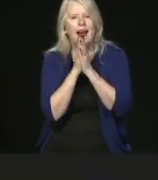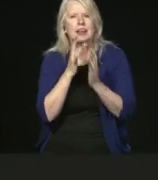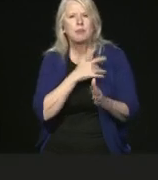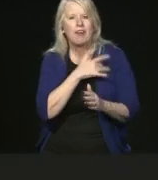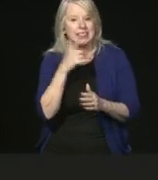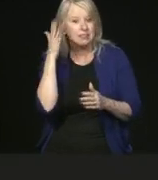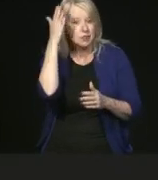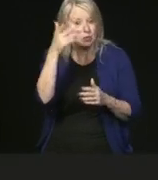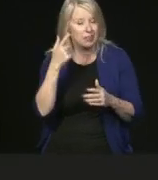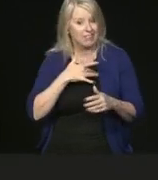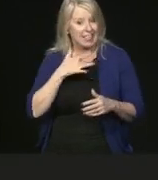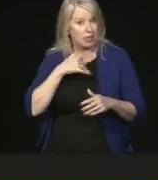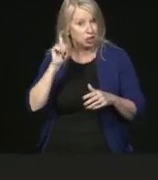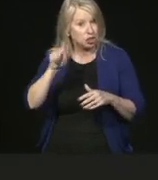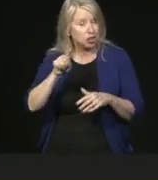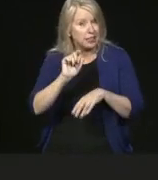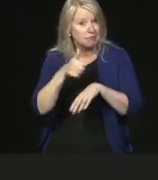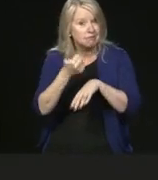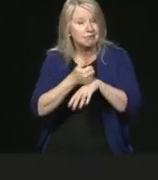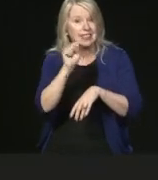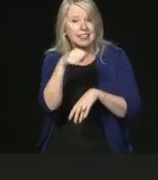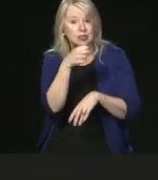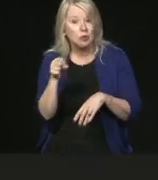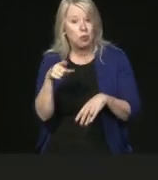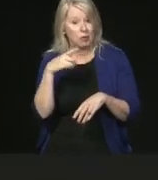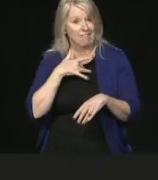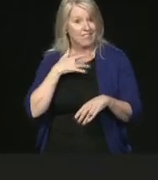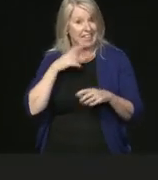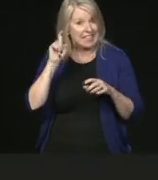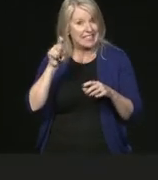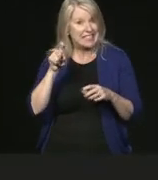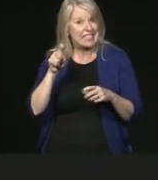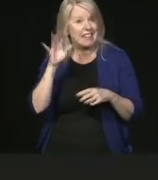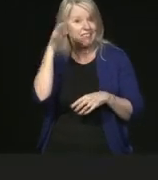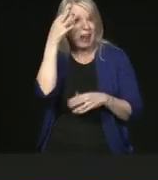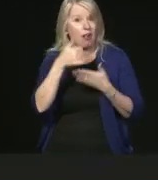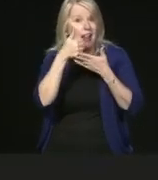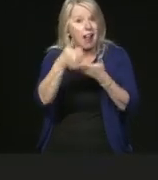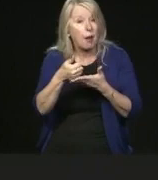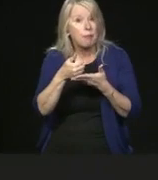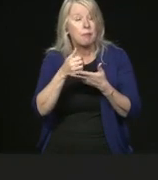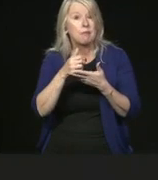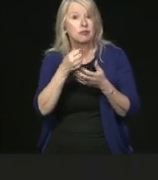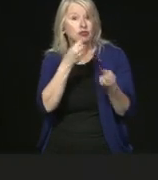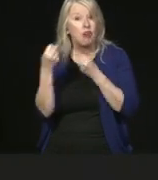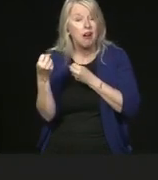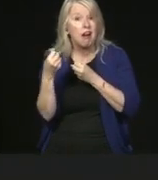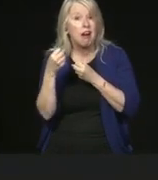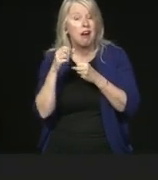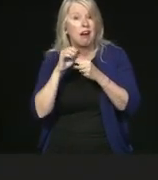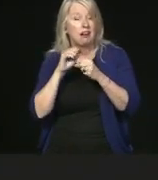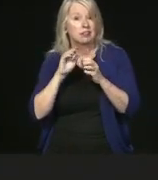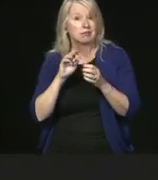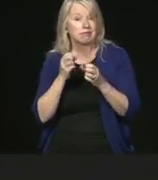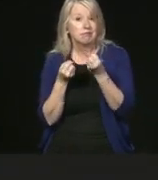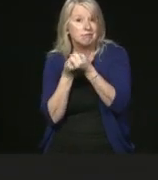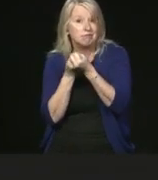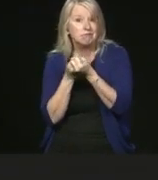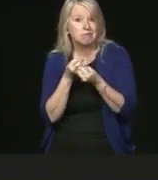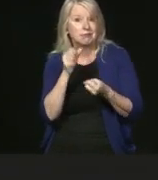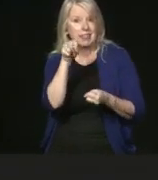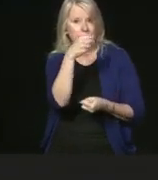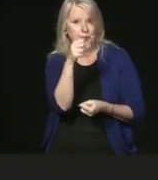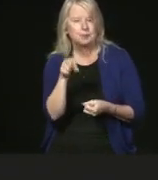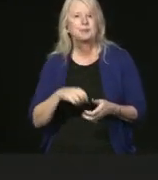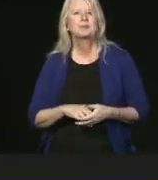they need a stronger federal role in all this? Merci. Thank you. Thank you. Next question is from Lauren Garner